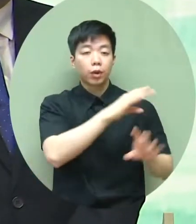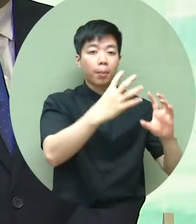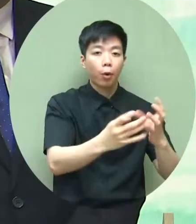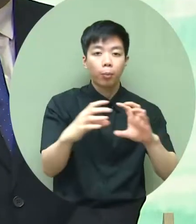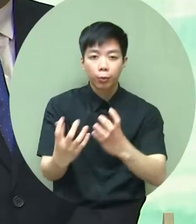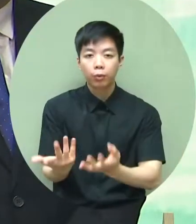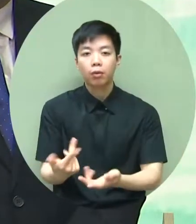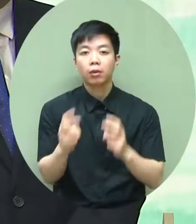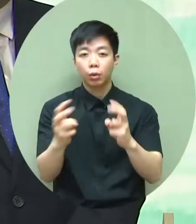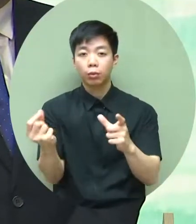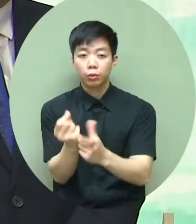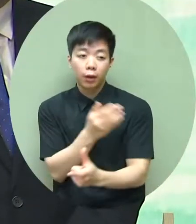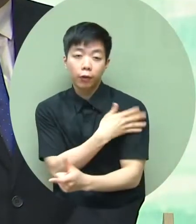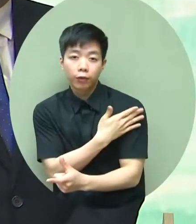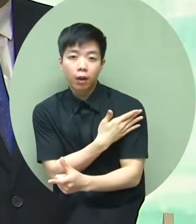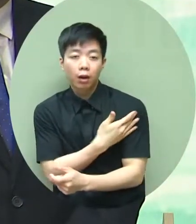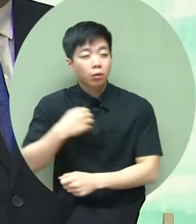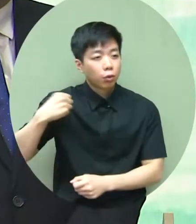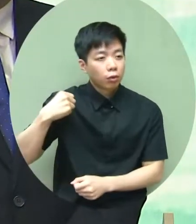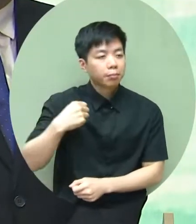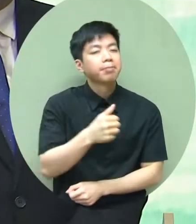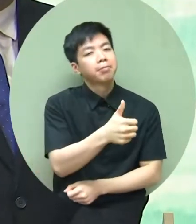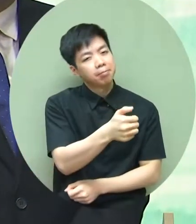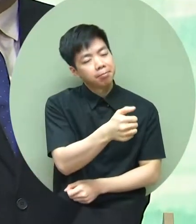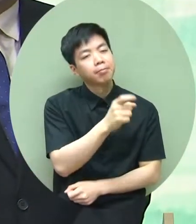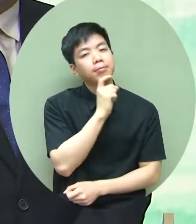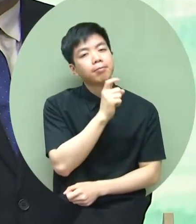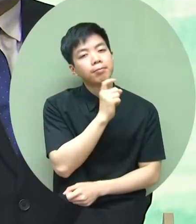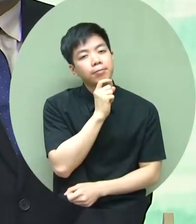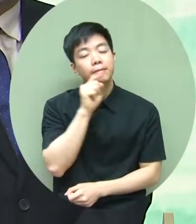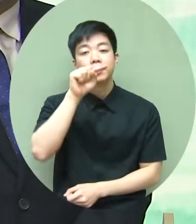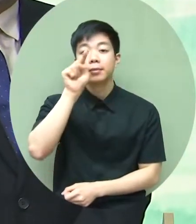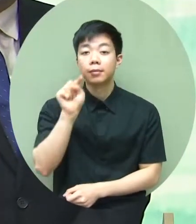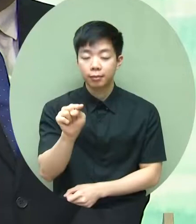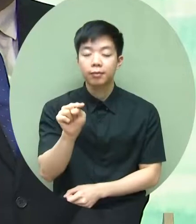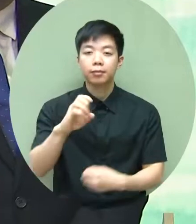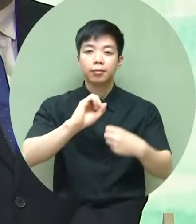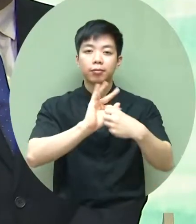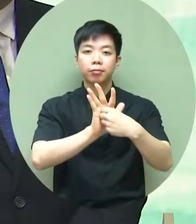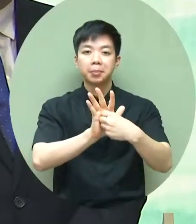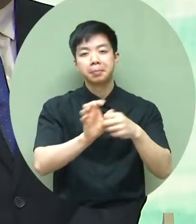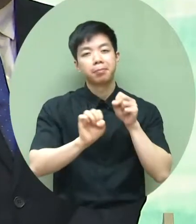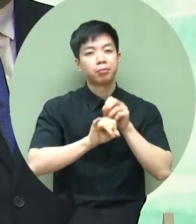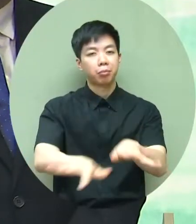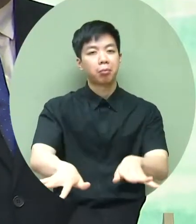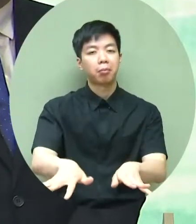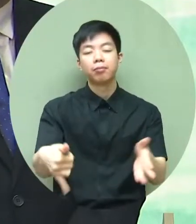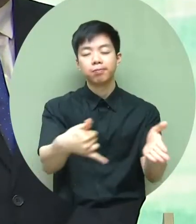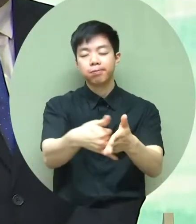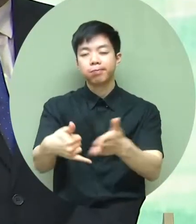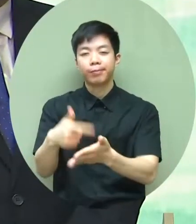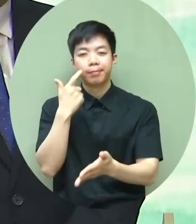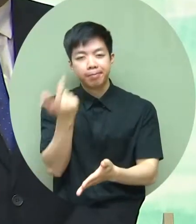I have said just now that the relevant government departments and MTRCL have worked really hard.